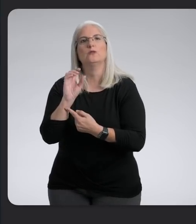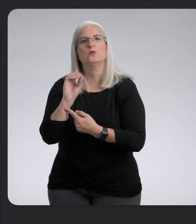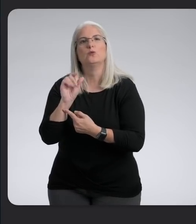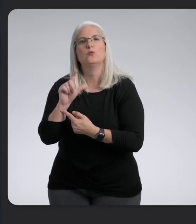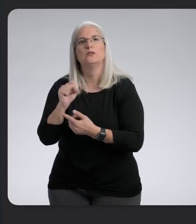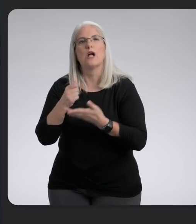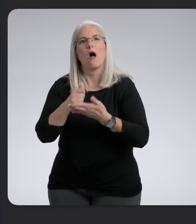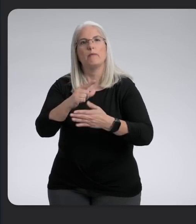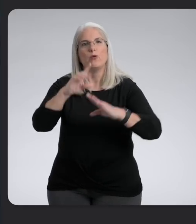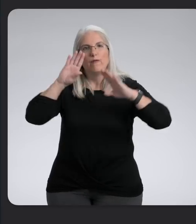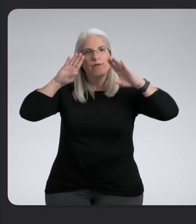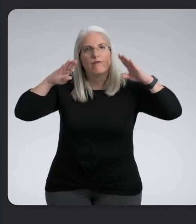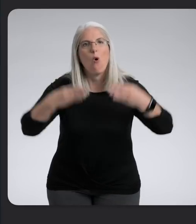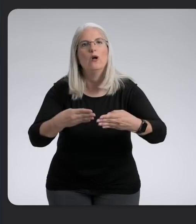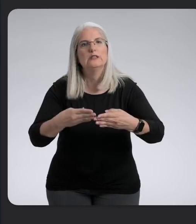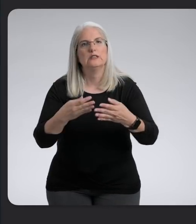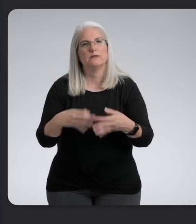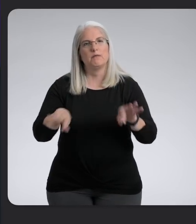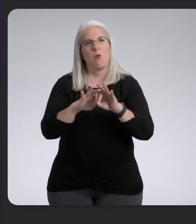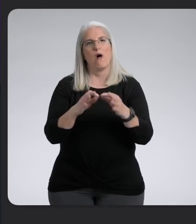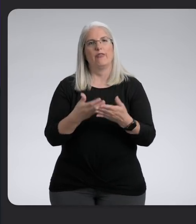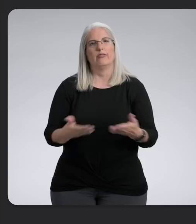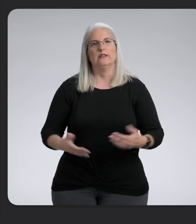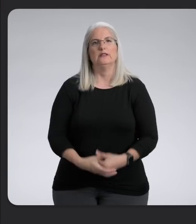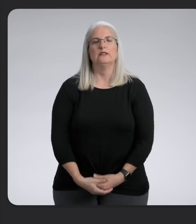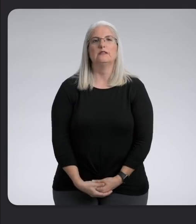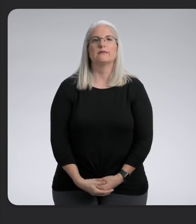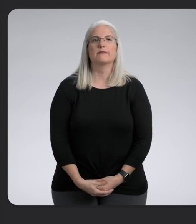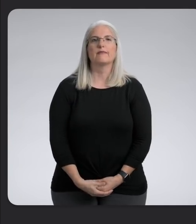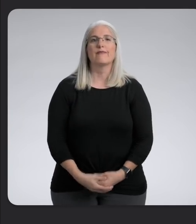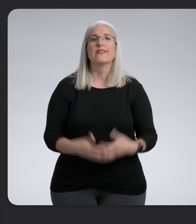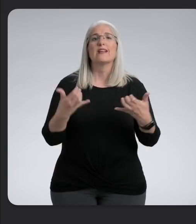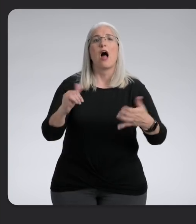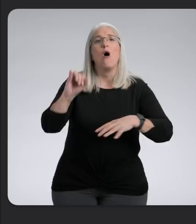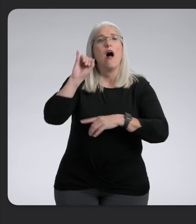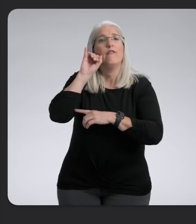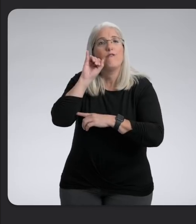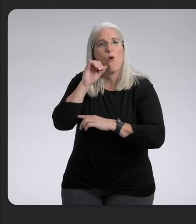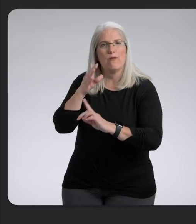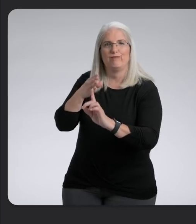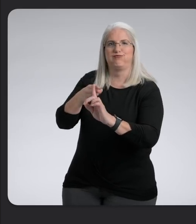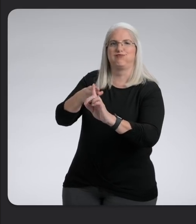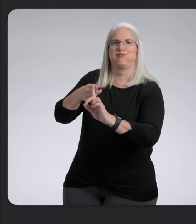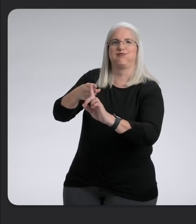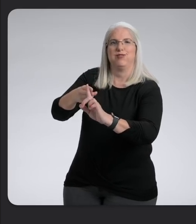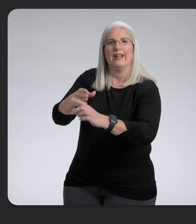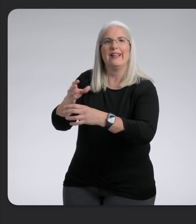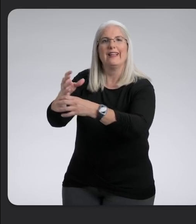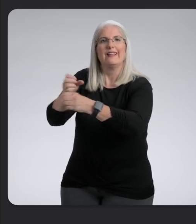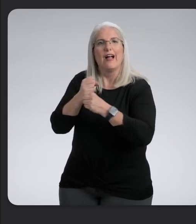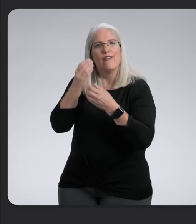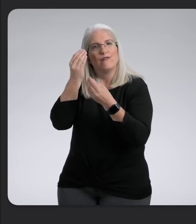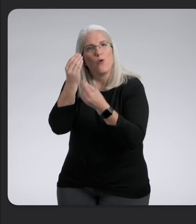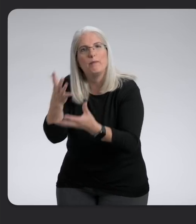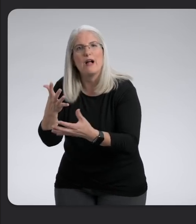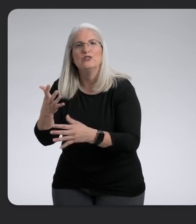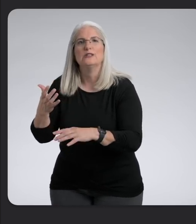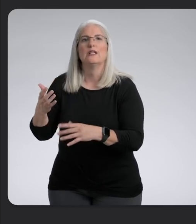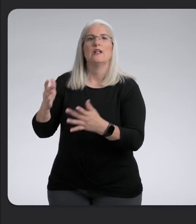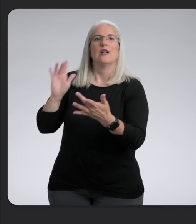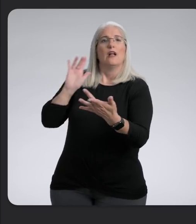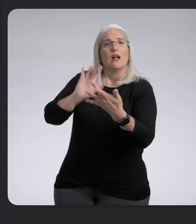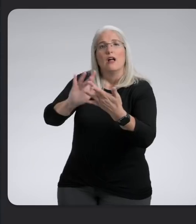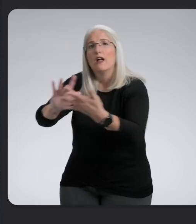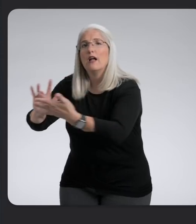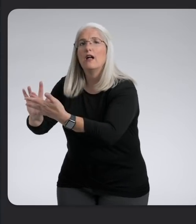Today, iPhone plays so many roles in our lives. It's where we get information, how people reach us, and where we get things